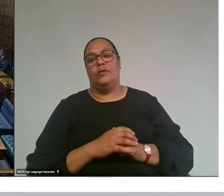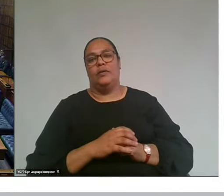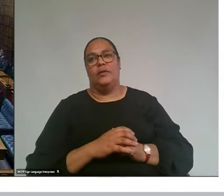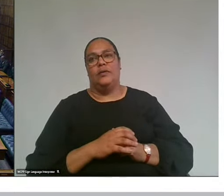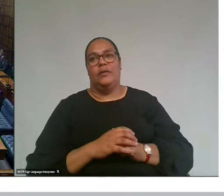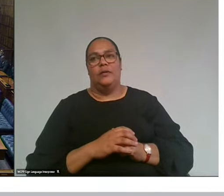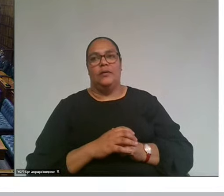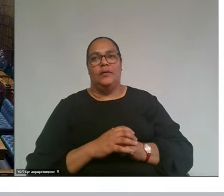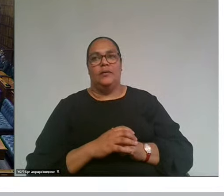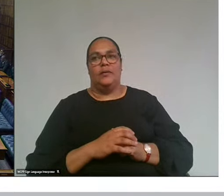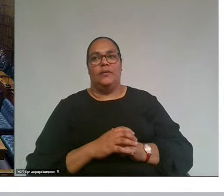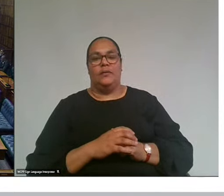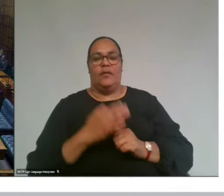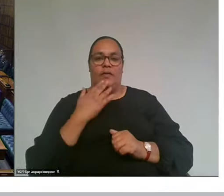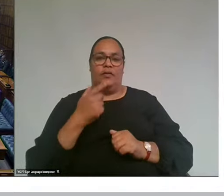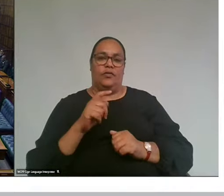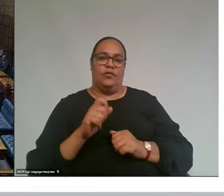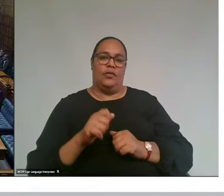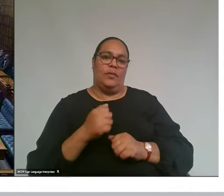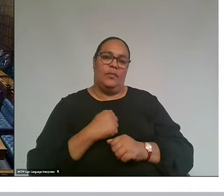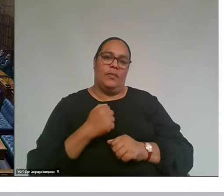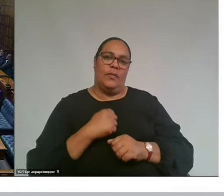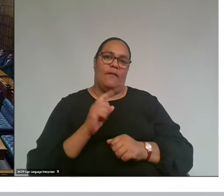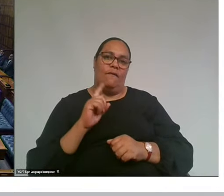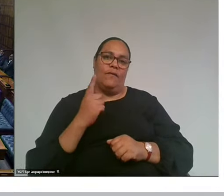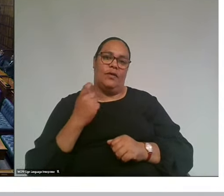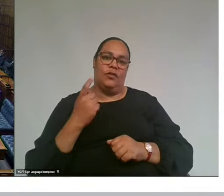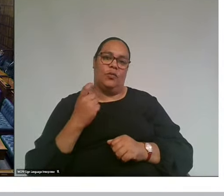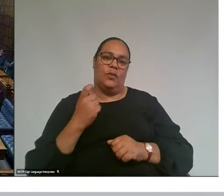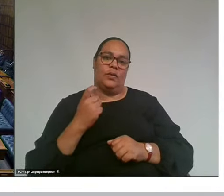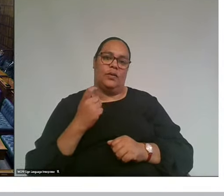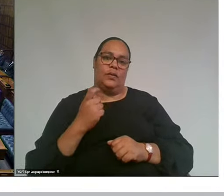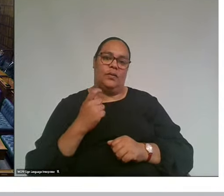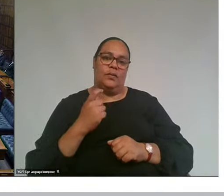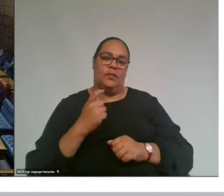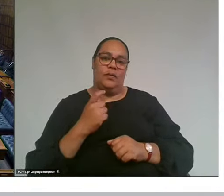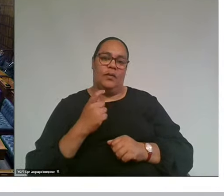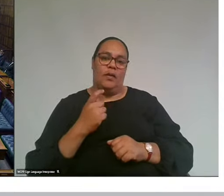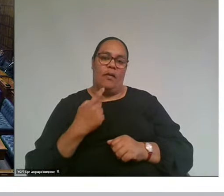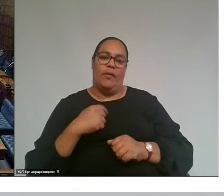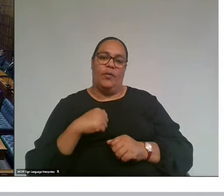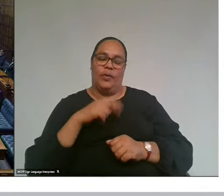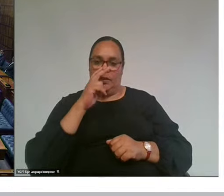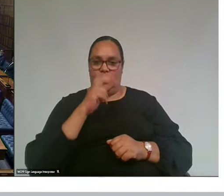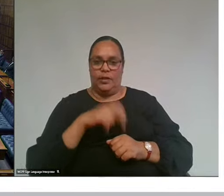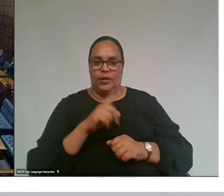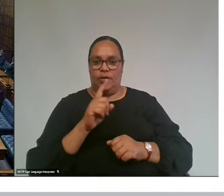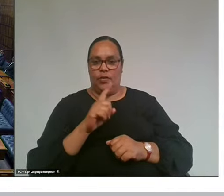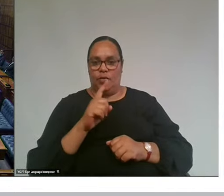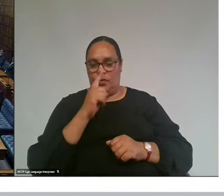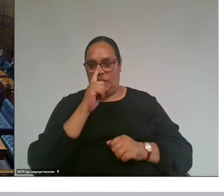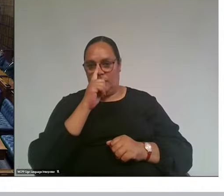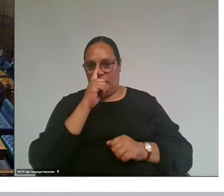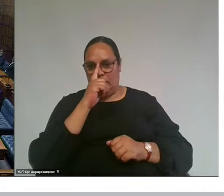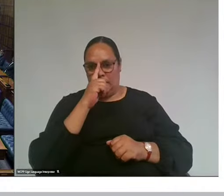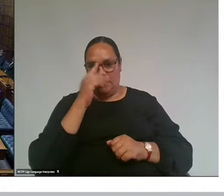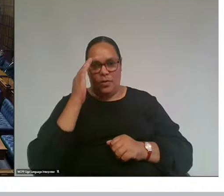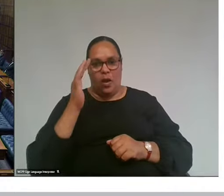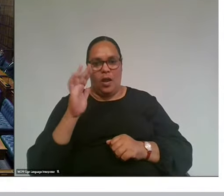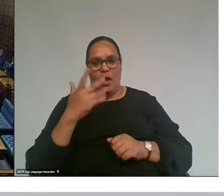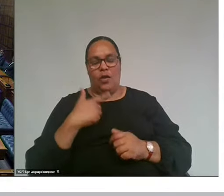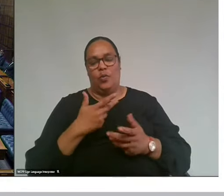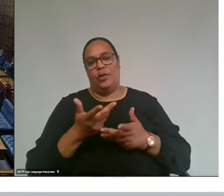Klo thank you future my first one I think uh we would need to find a way of how do we deal